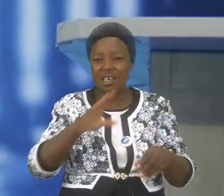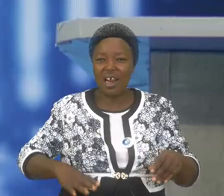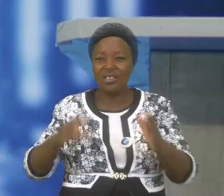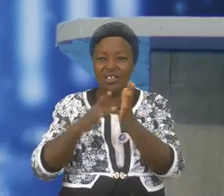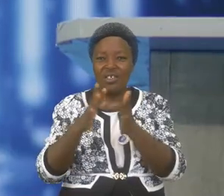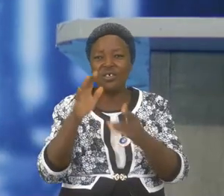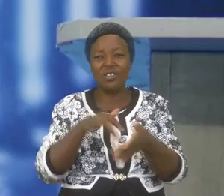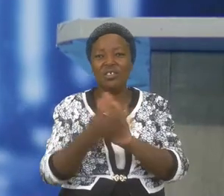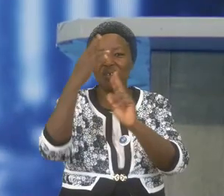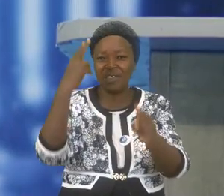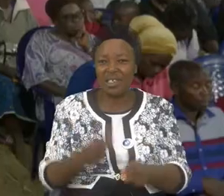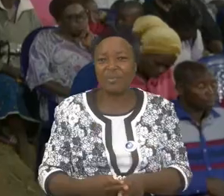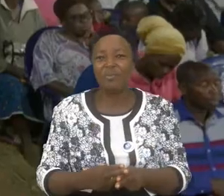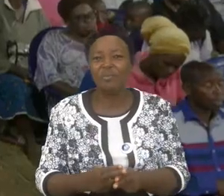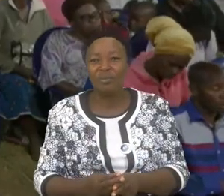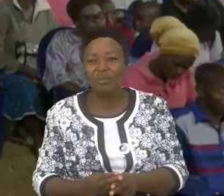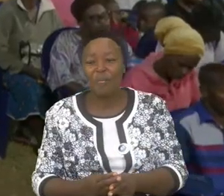not come near you.